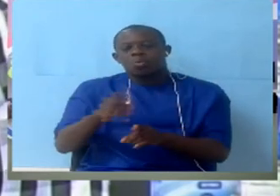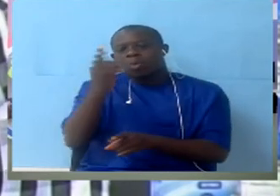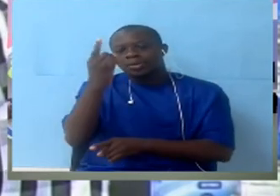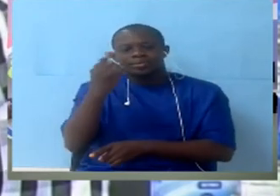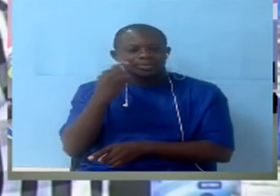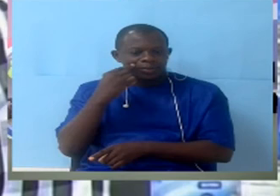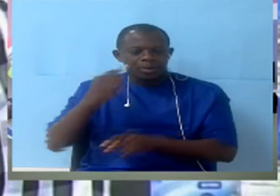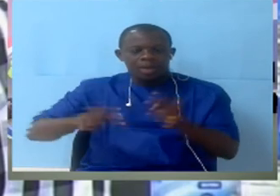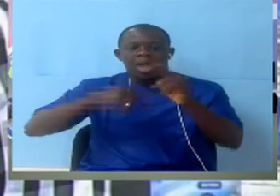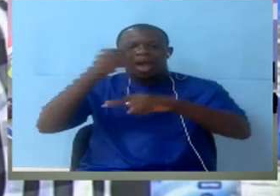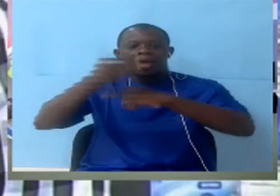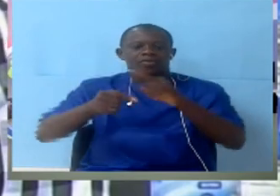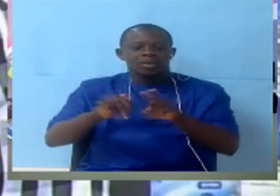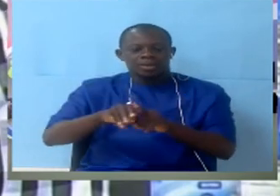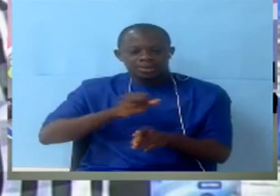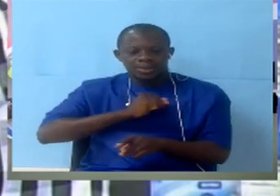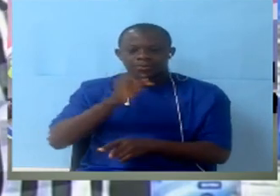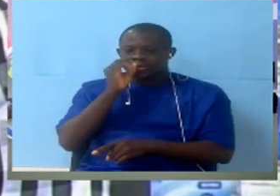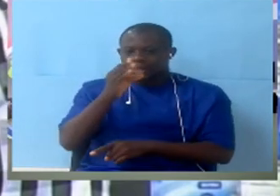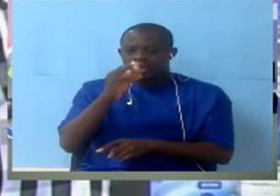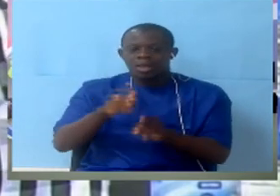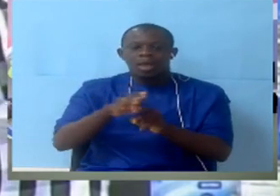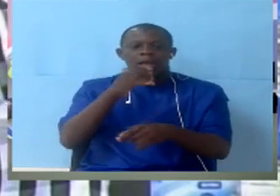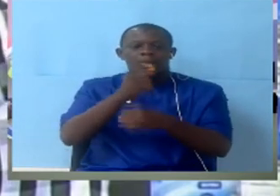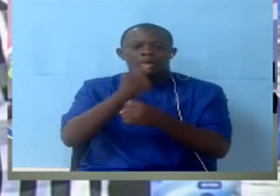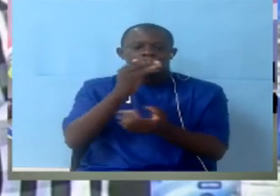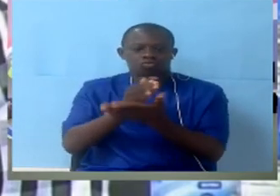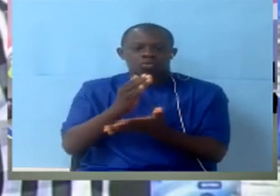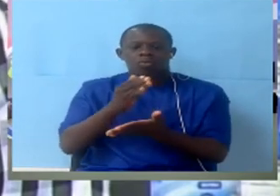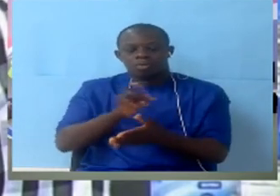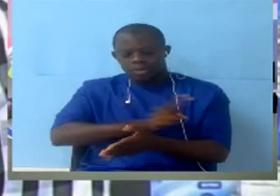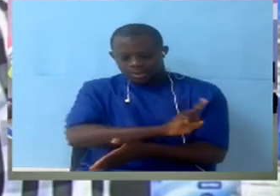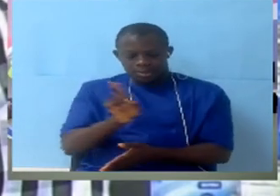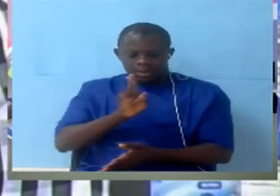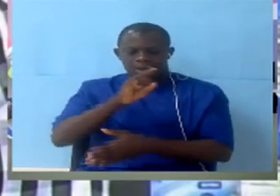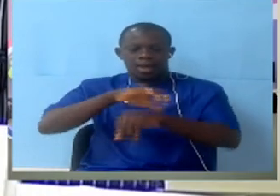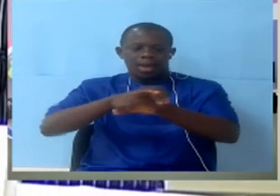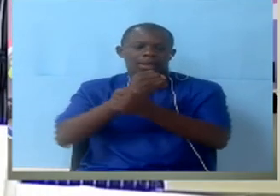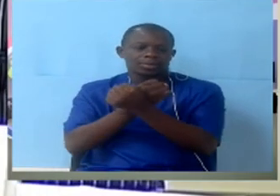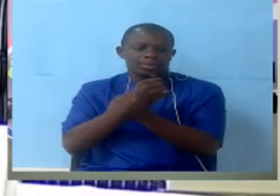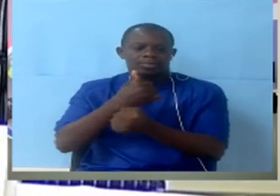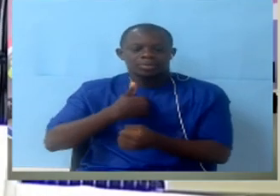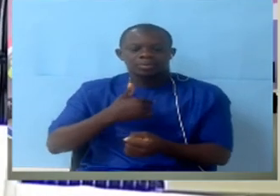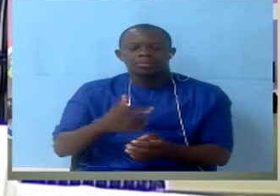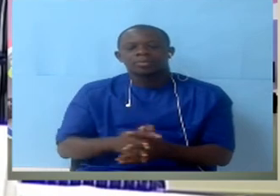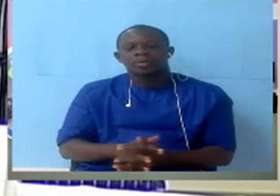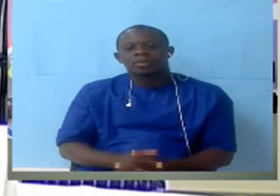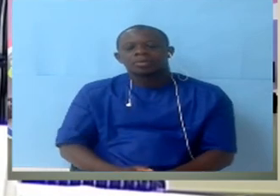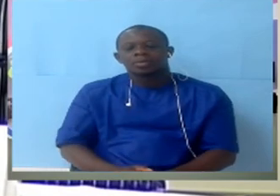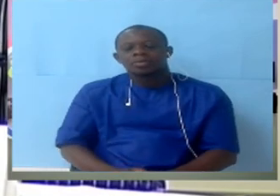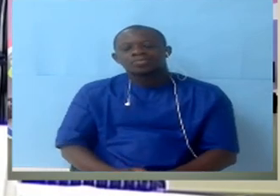day afterwards he said he will make sure that they arrest me. Mr. Witness,